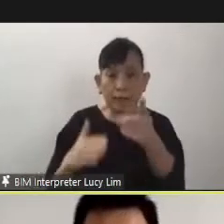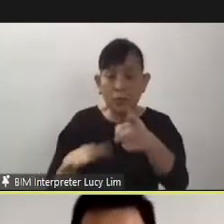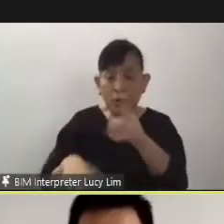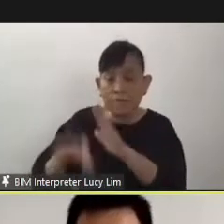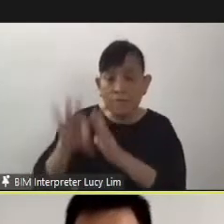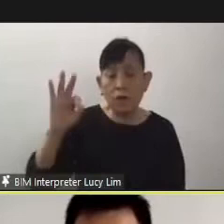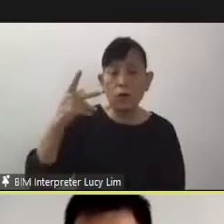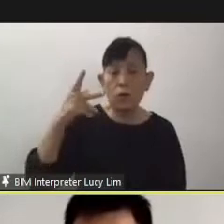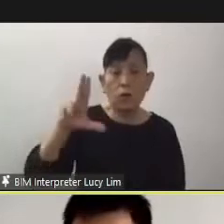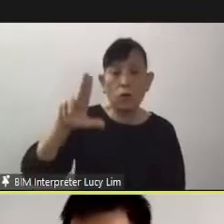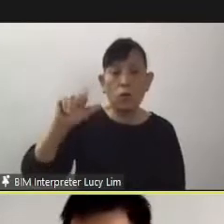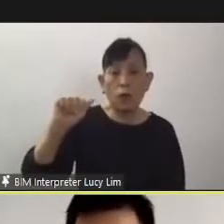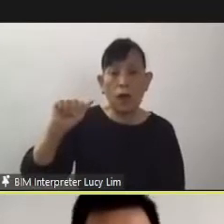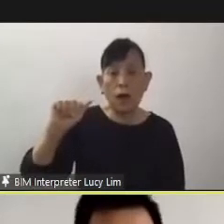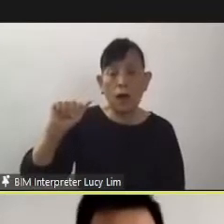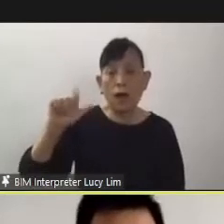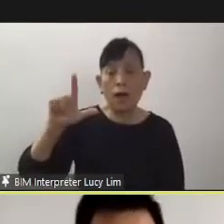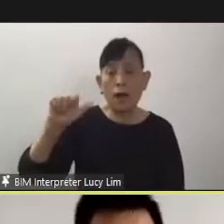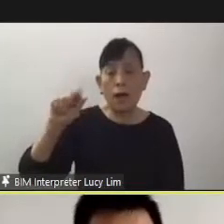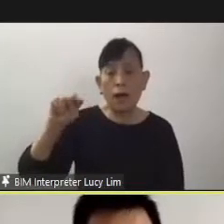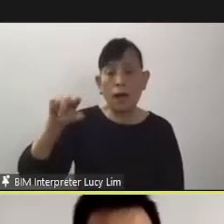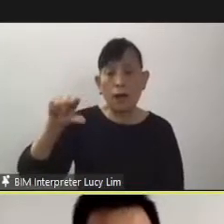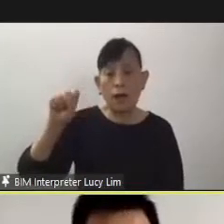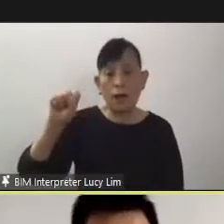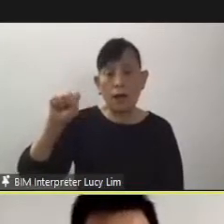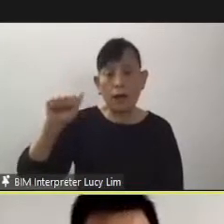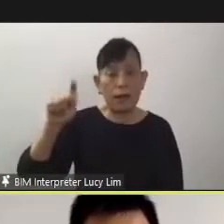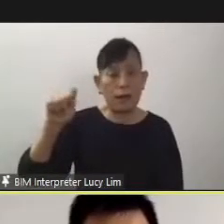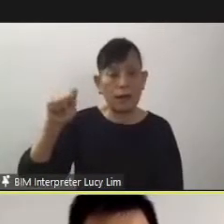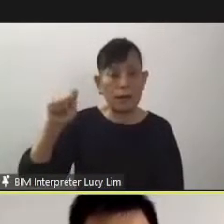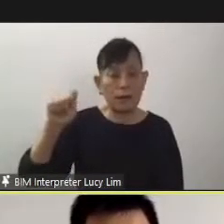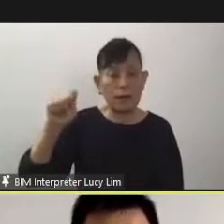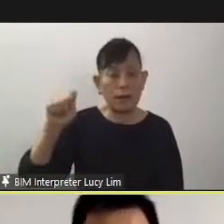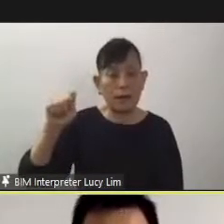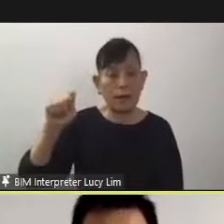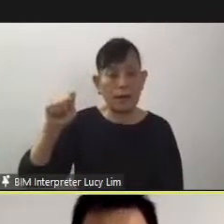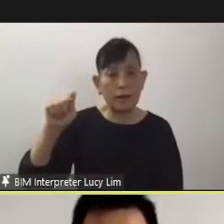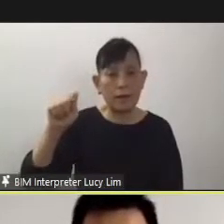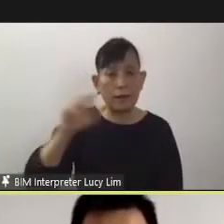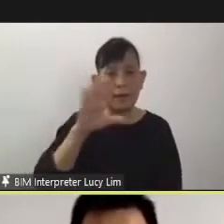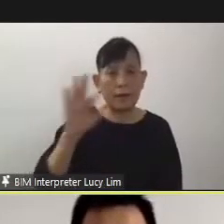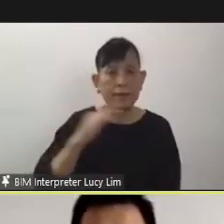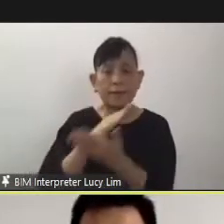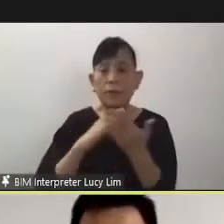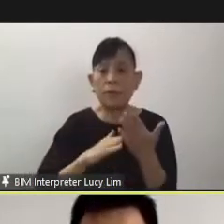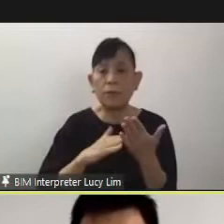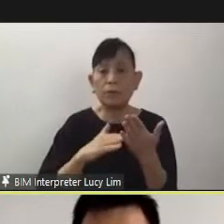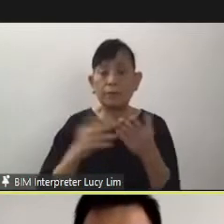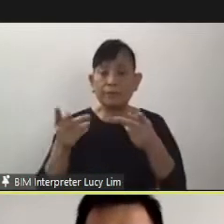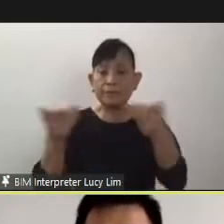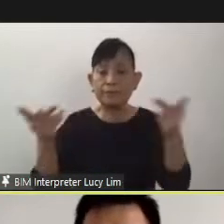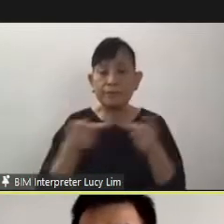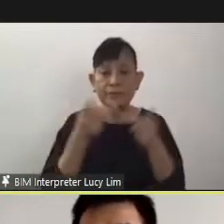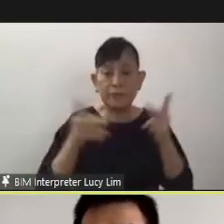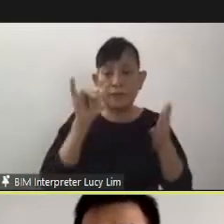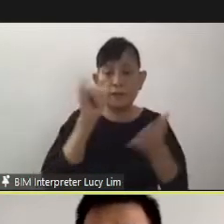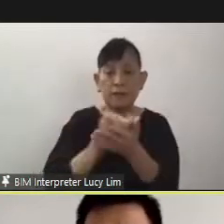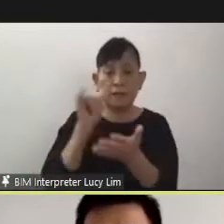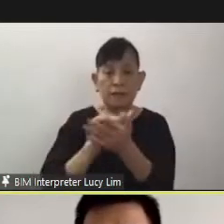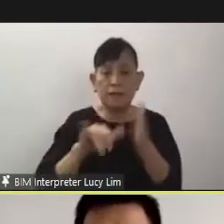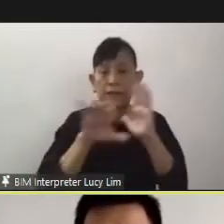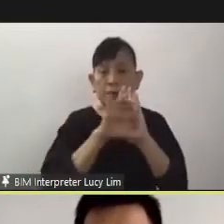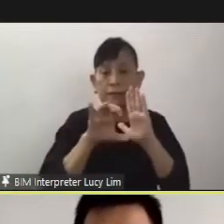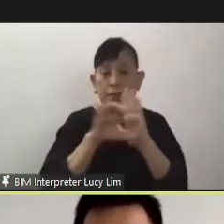then, yeah, you can see like the bomba, the firemen are doing the firefighting. These are all these examples. And after